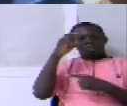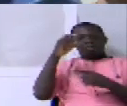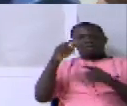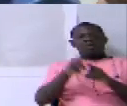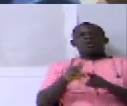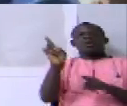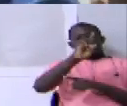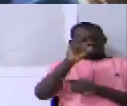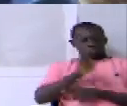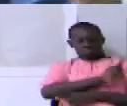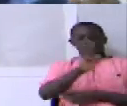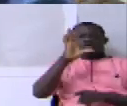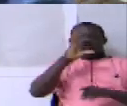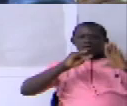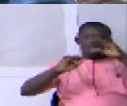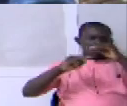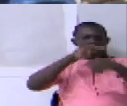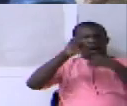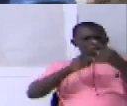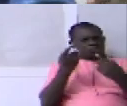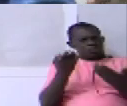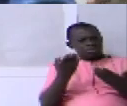That's what we're talking about, isn't it?